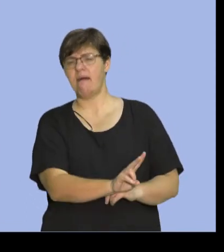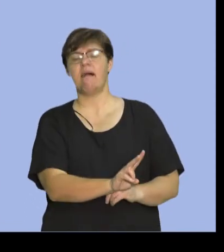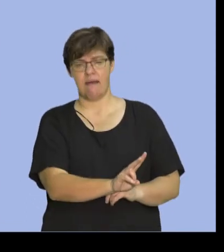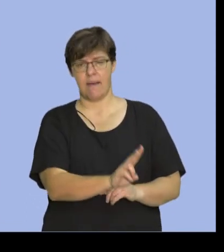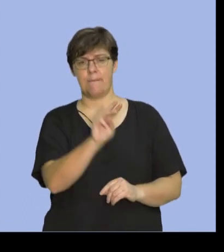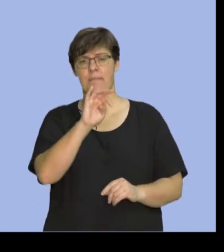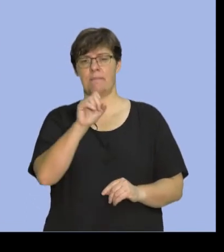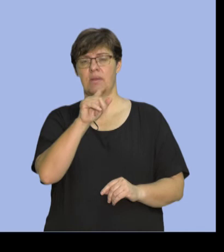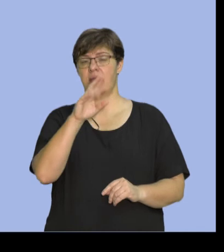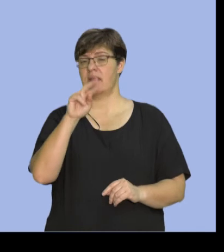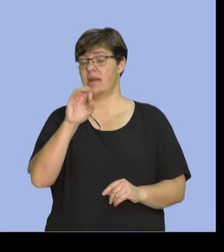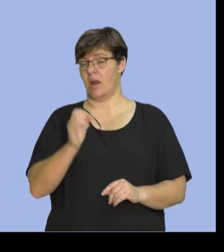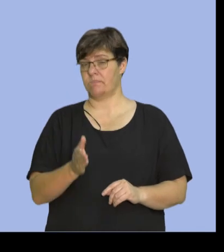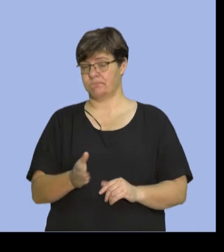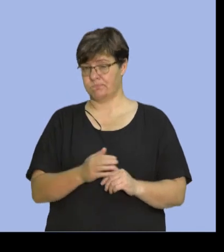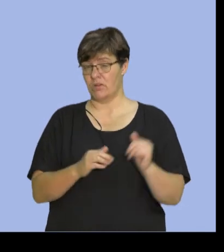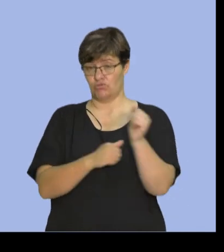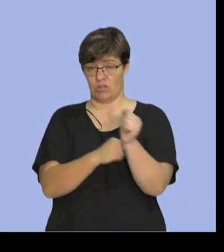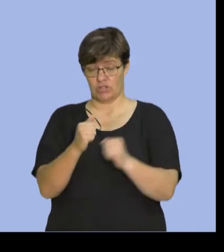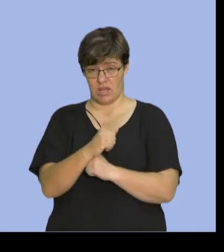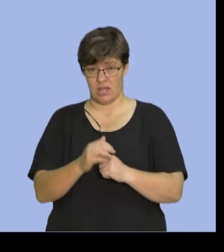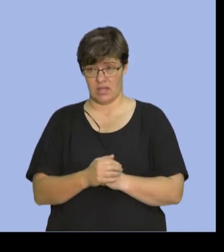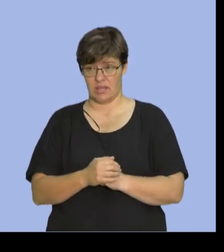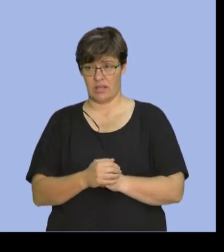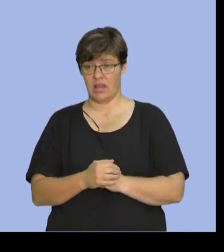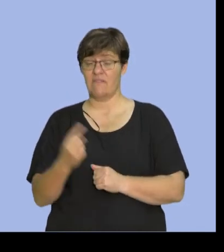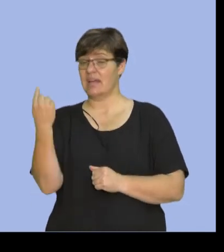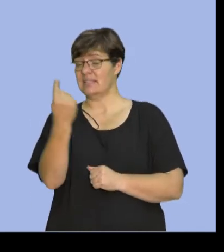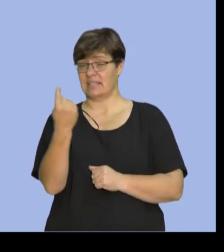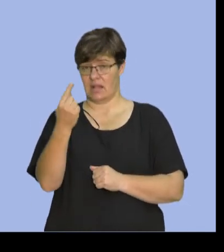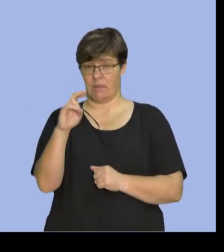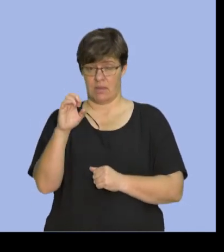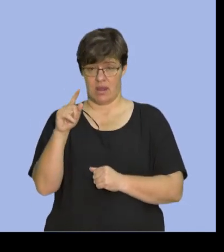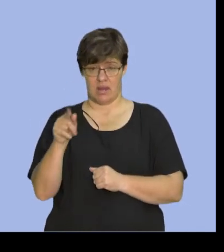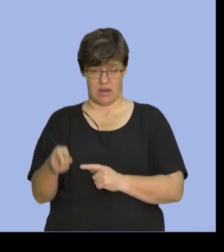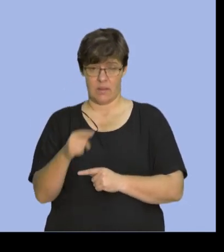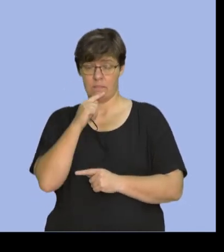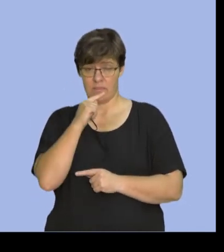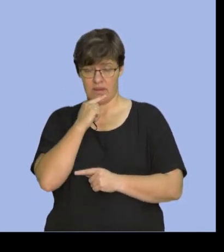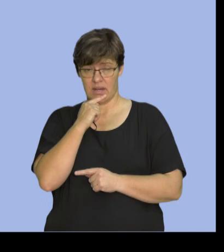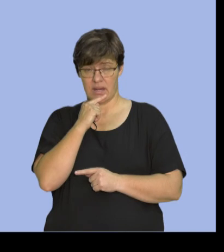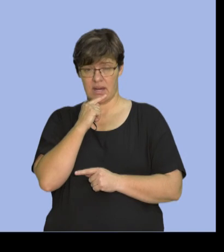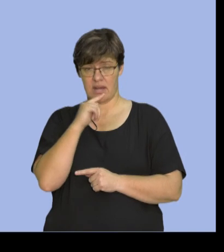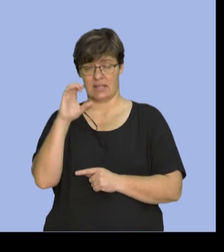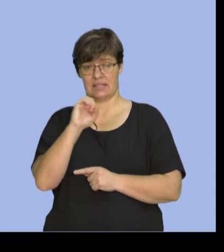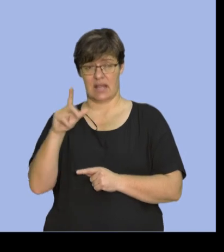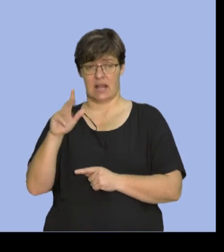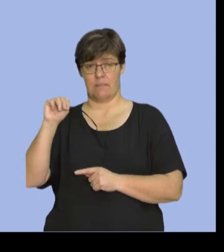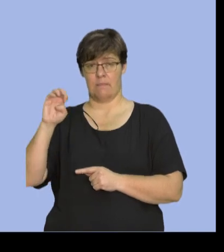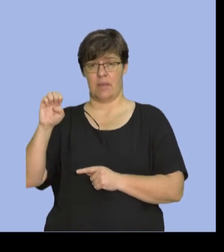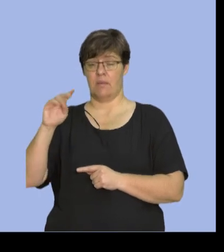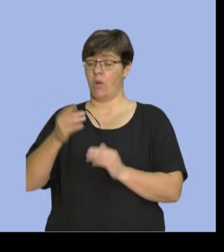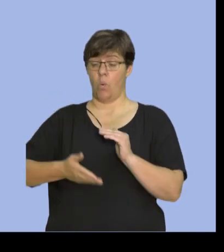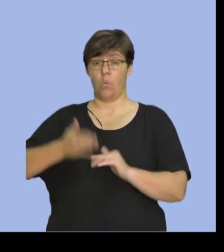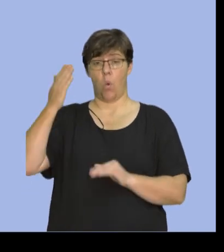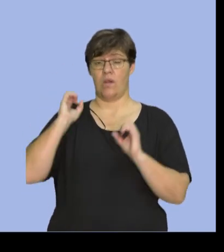membrane-bound organelle or structure having a single membrane, so that's certainly the cell membrane. So there's no cell wall present, so I